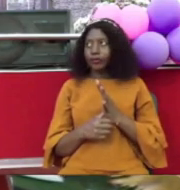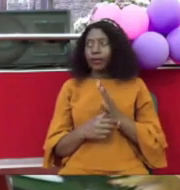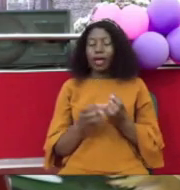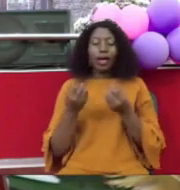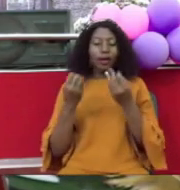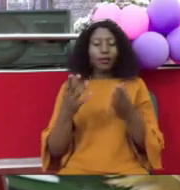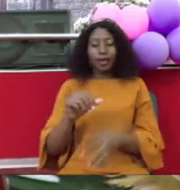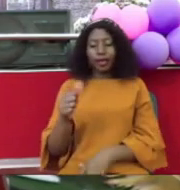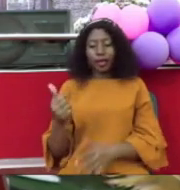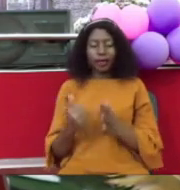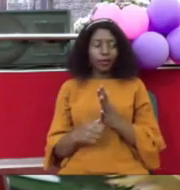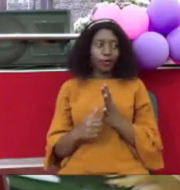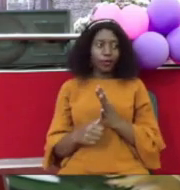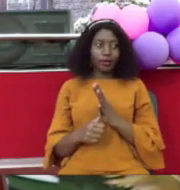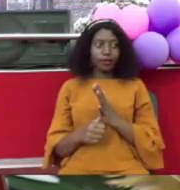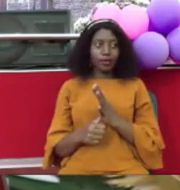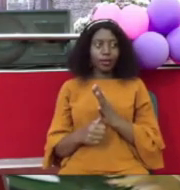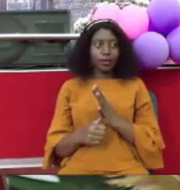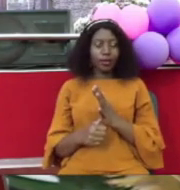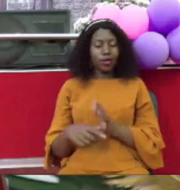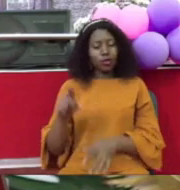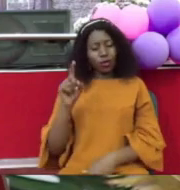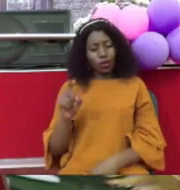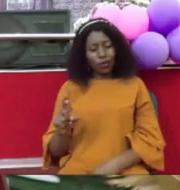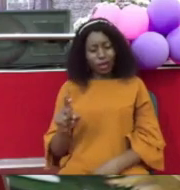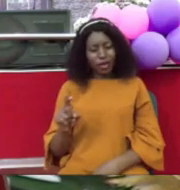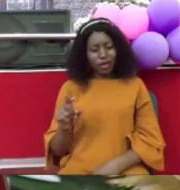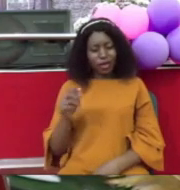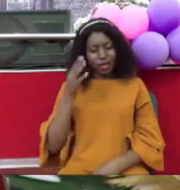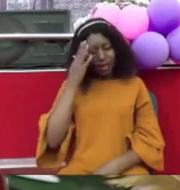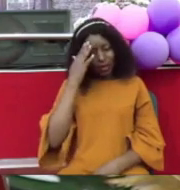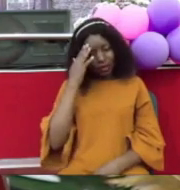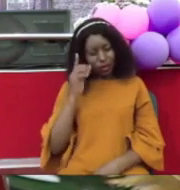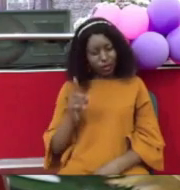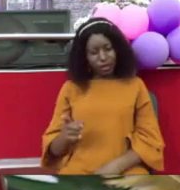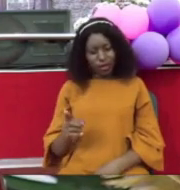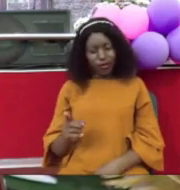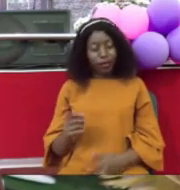other problems. Na mashida mengine. So you have to identify, is this problem